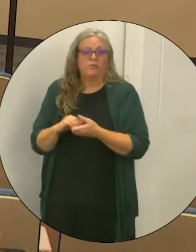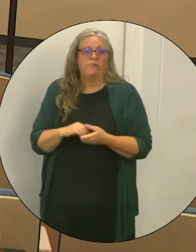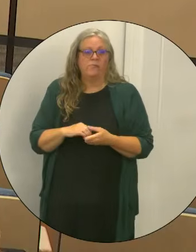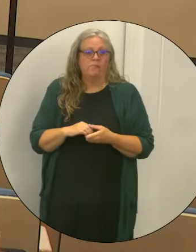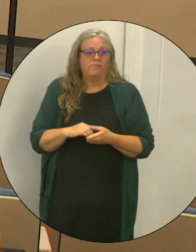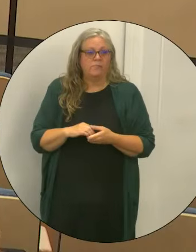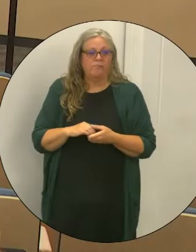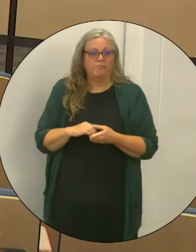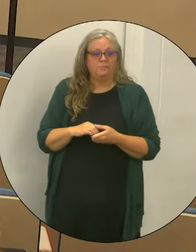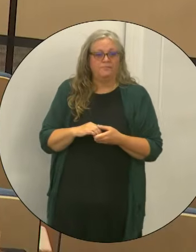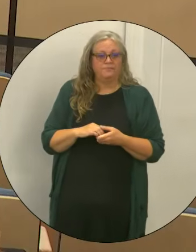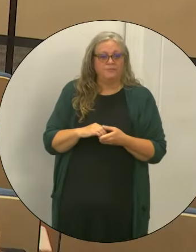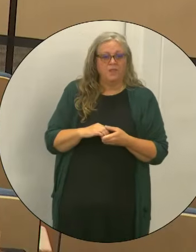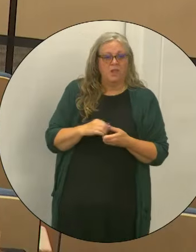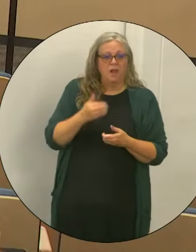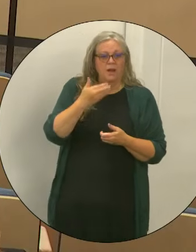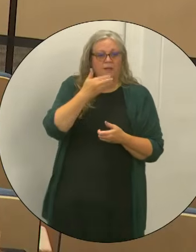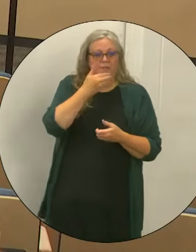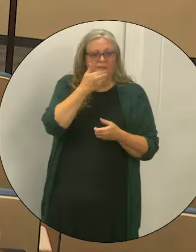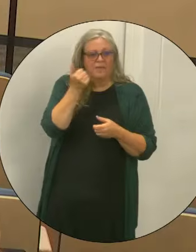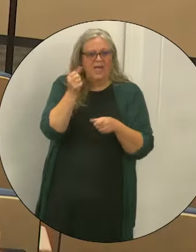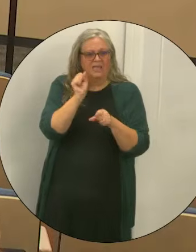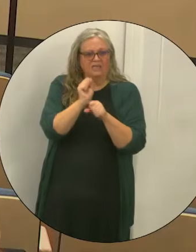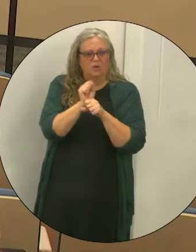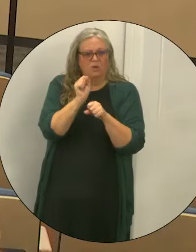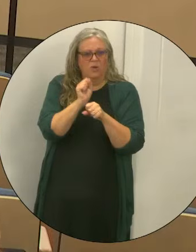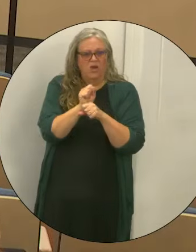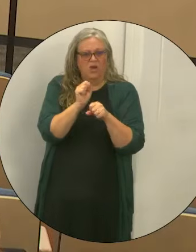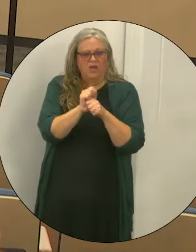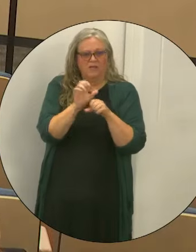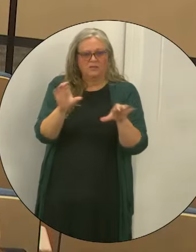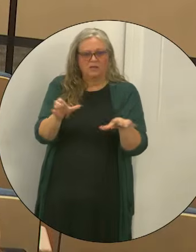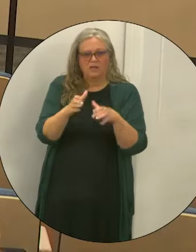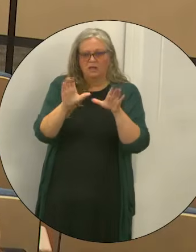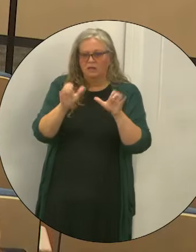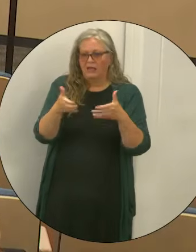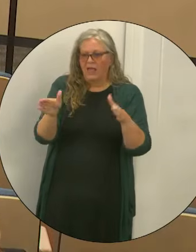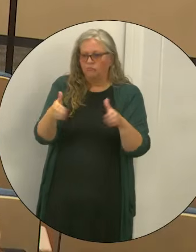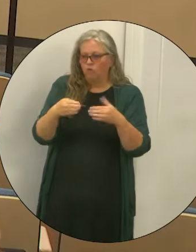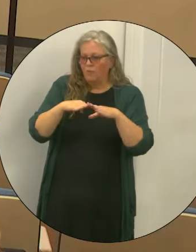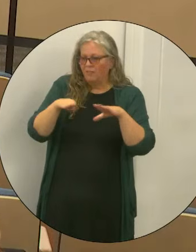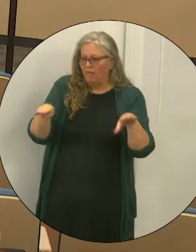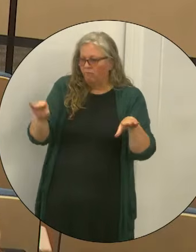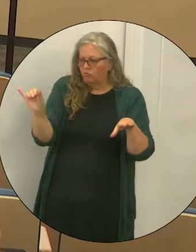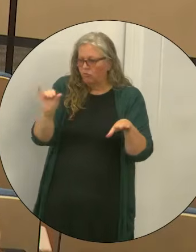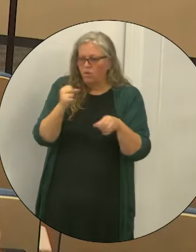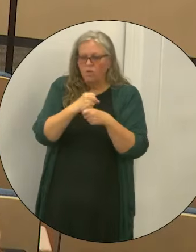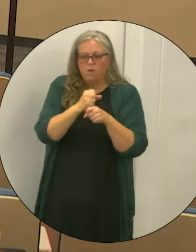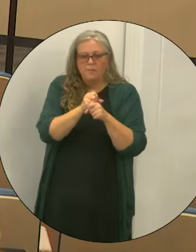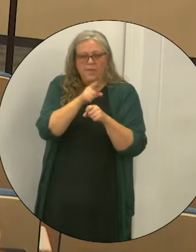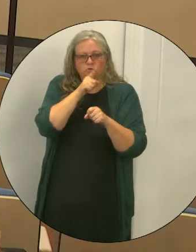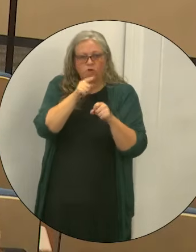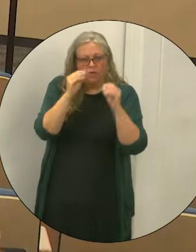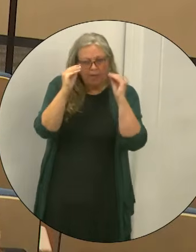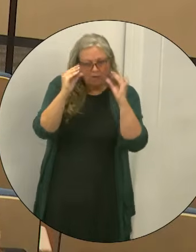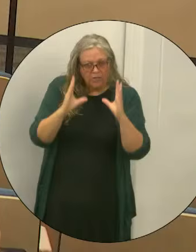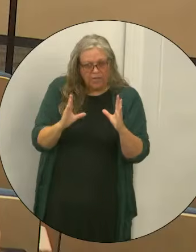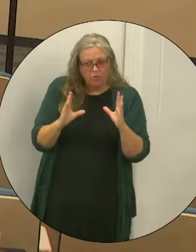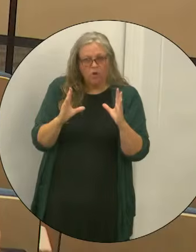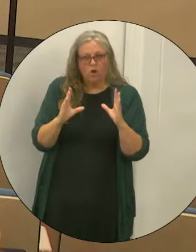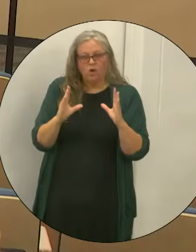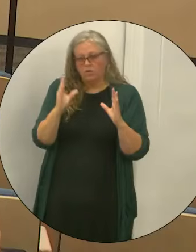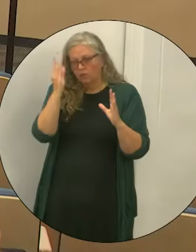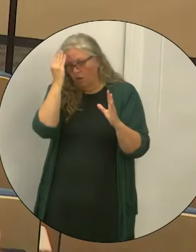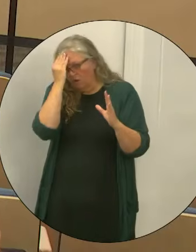So, the best work is done at the classroom level as well, making sure that our educators are informing